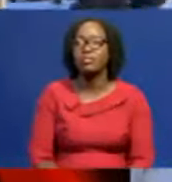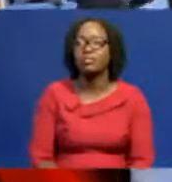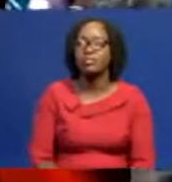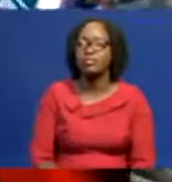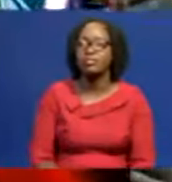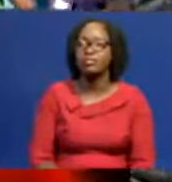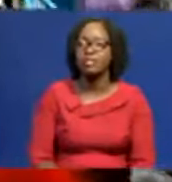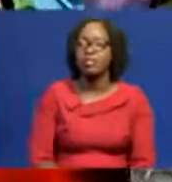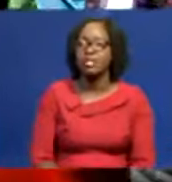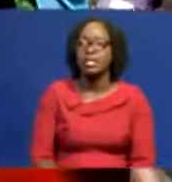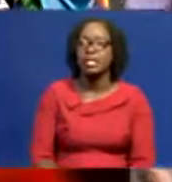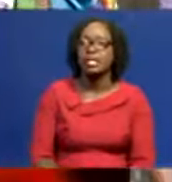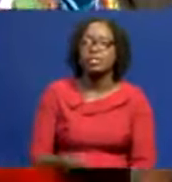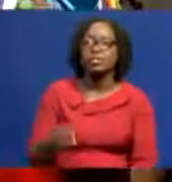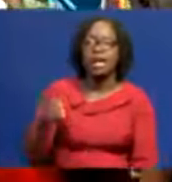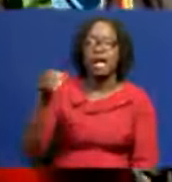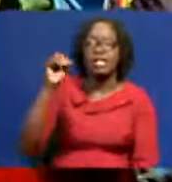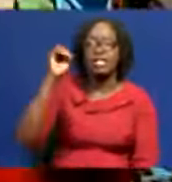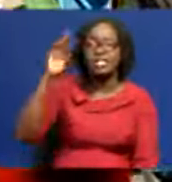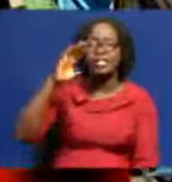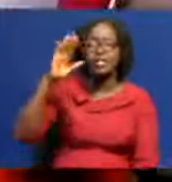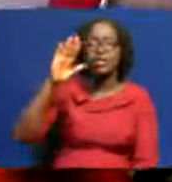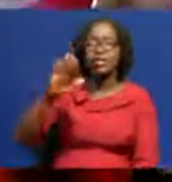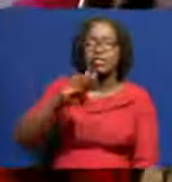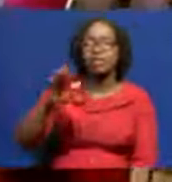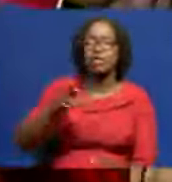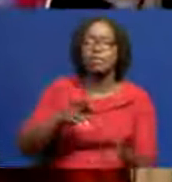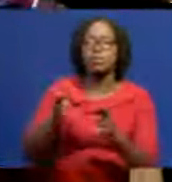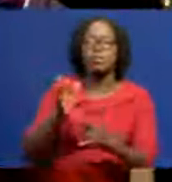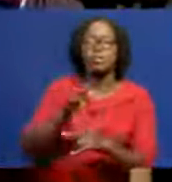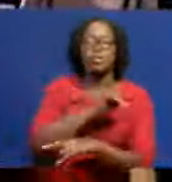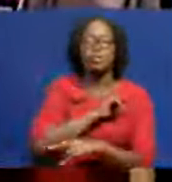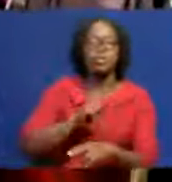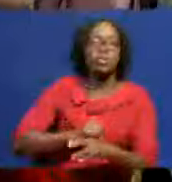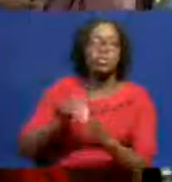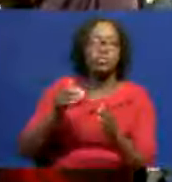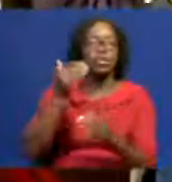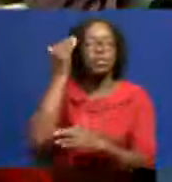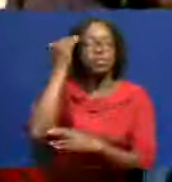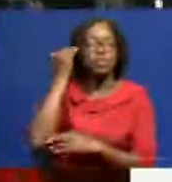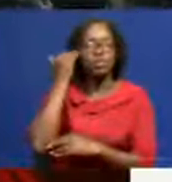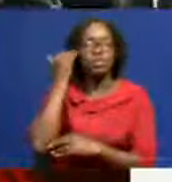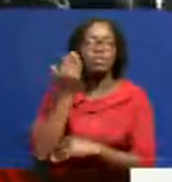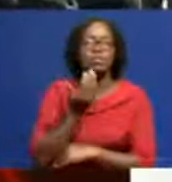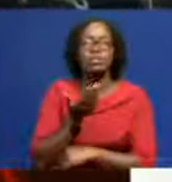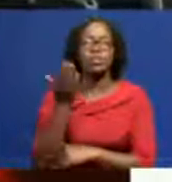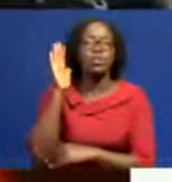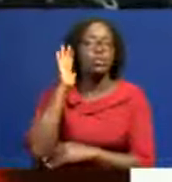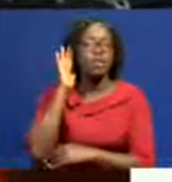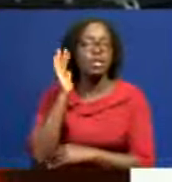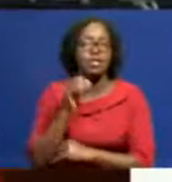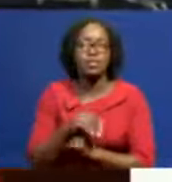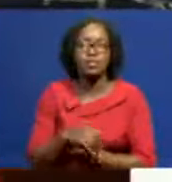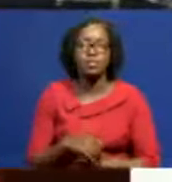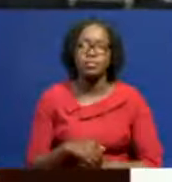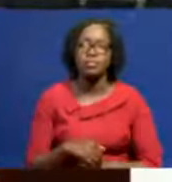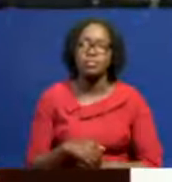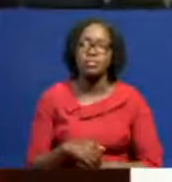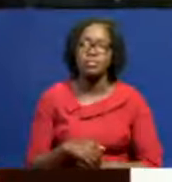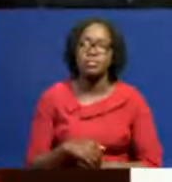From the city hallway to Parliament Road and back to the Supreme Court, they made their case hard.